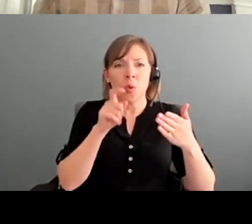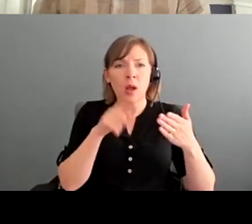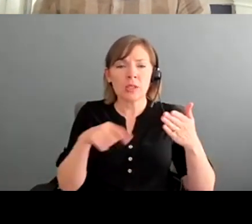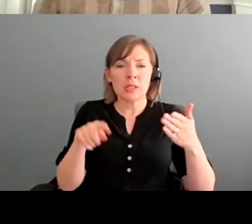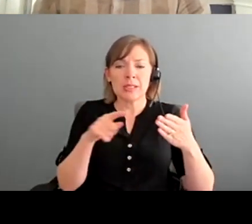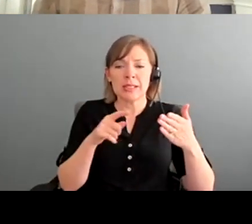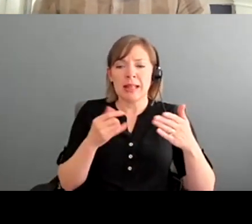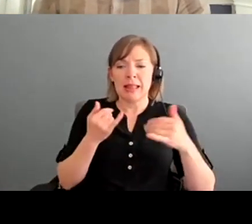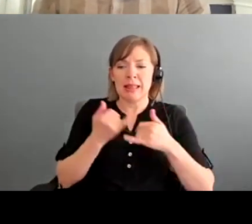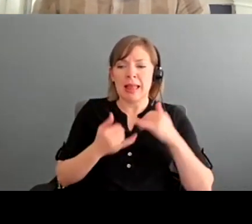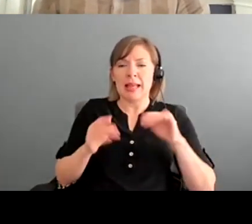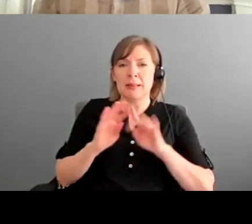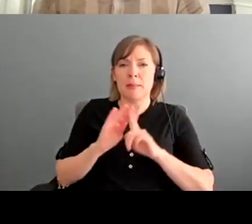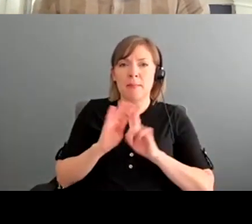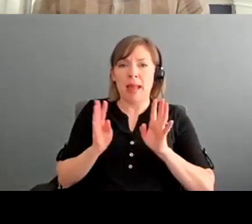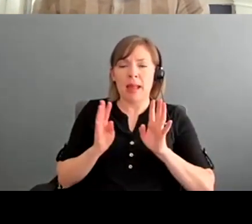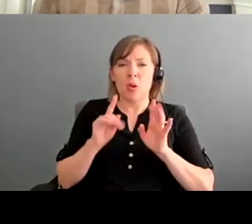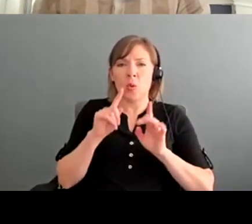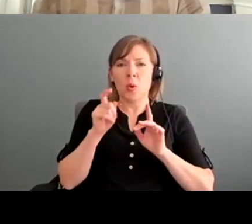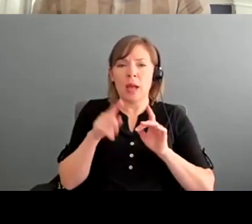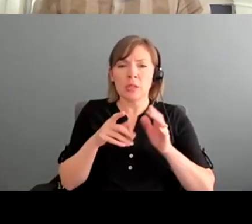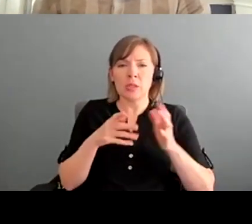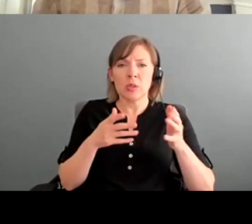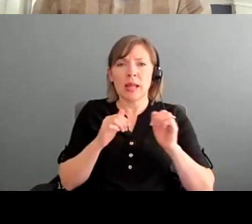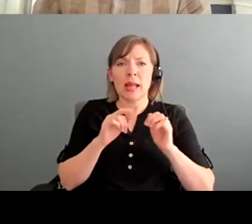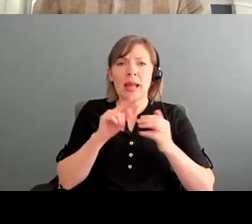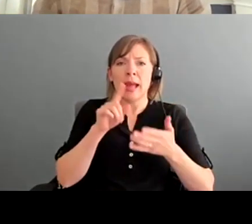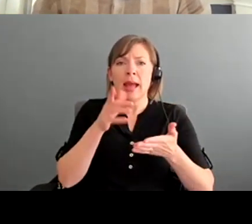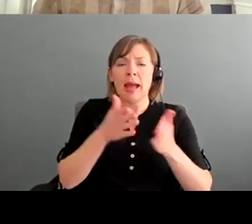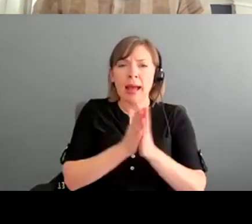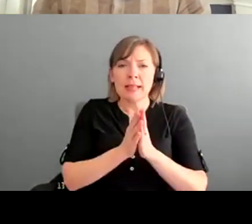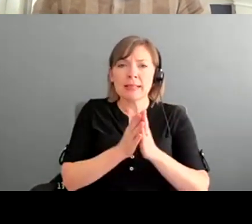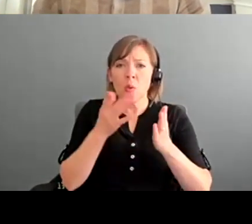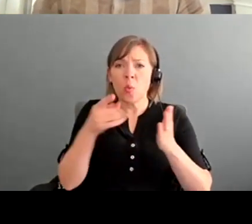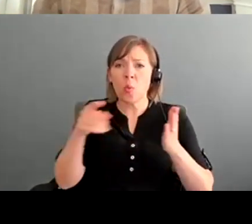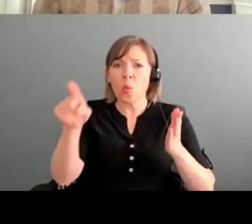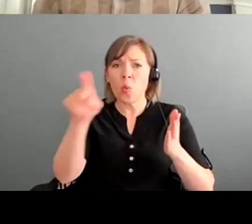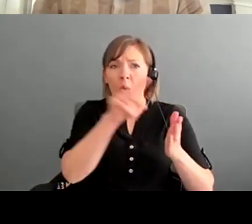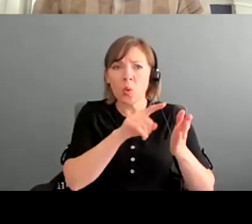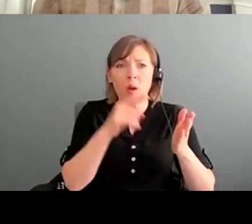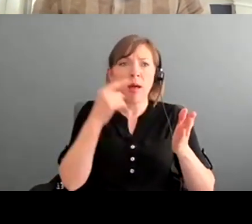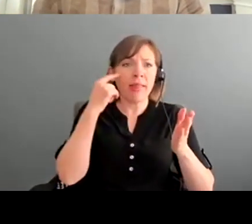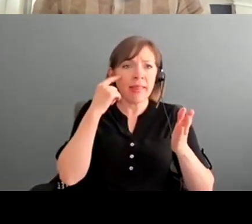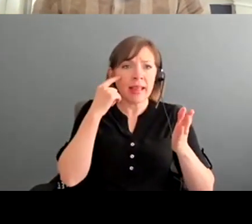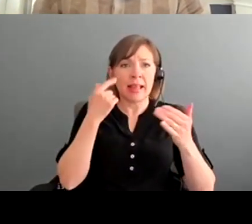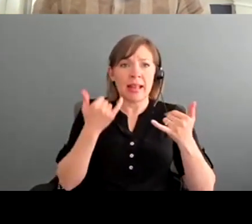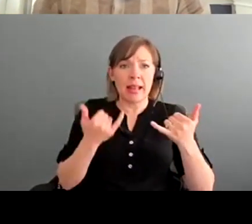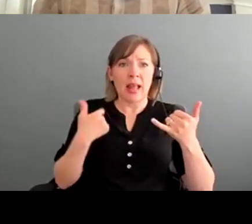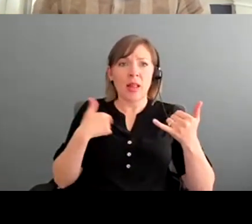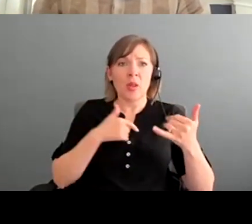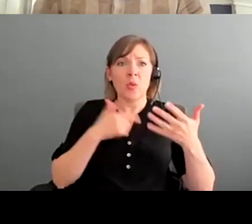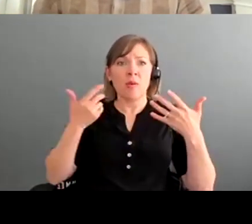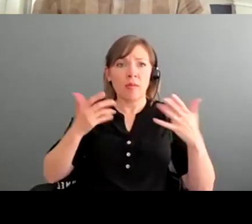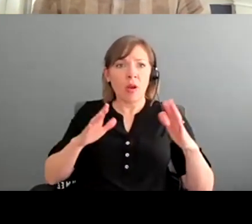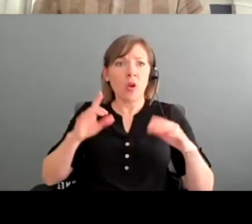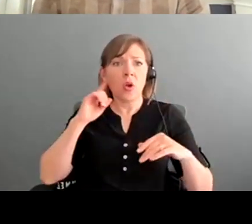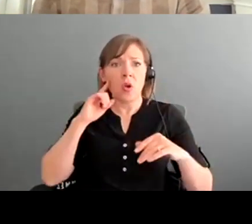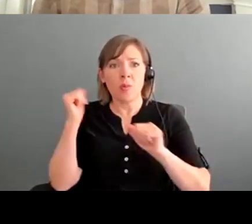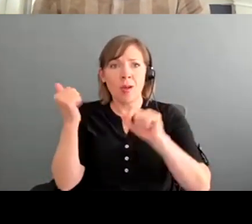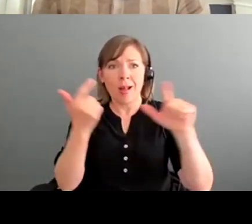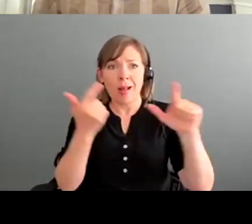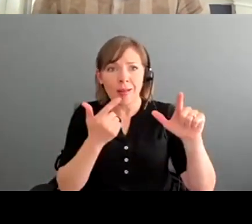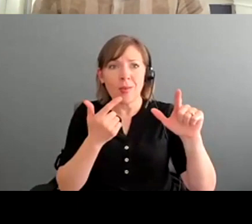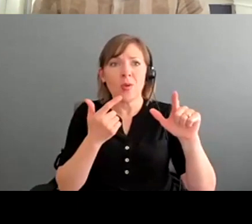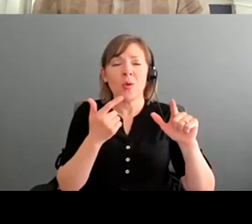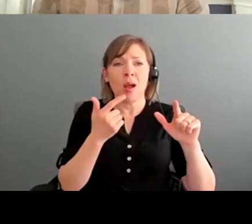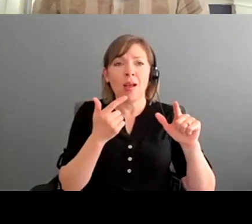the last panel, and asking, what do you all think, now that we've heard from all of you on all